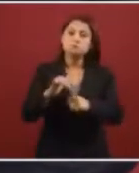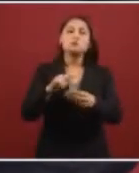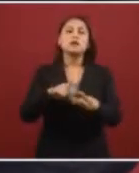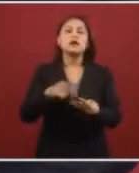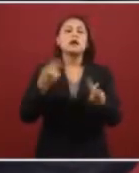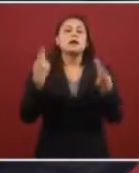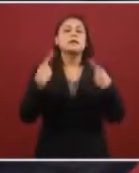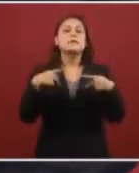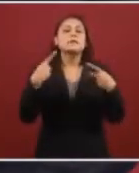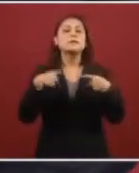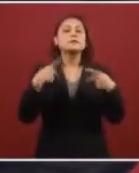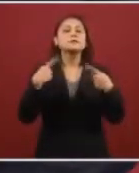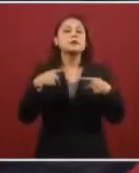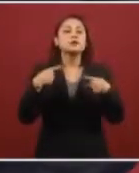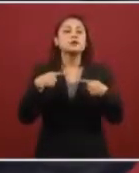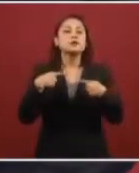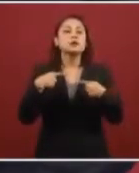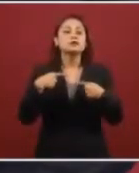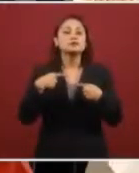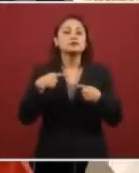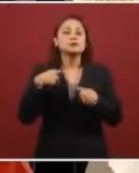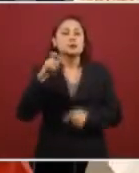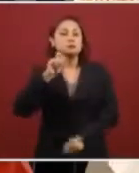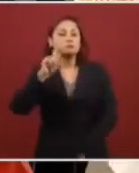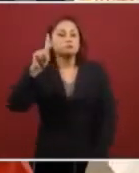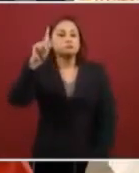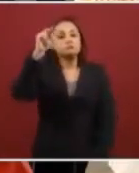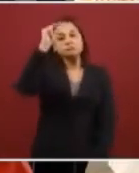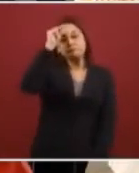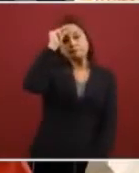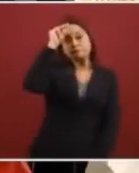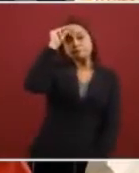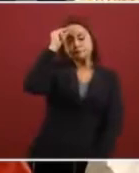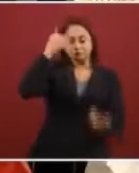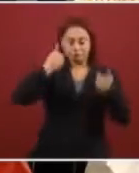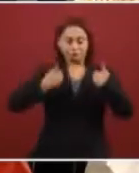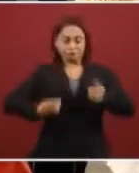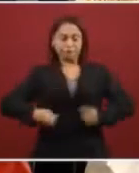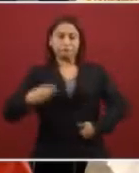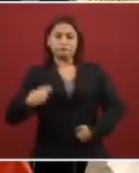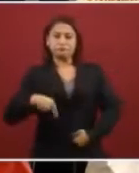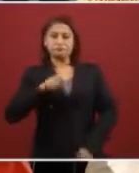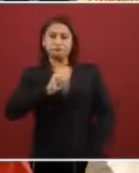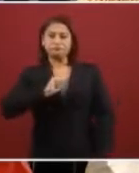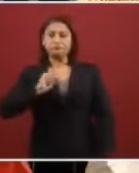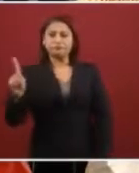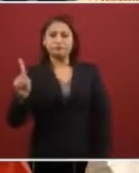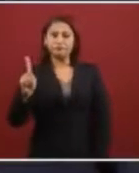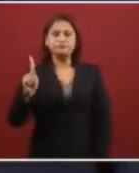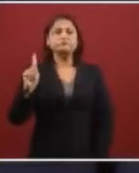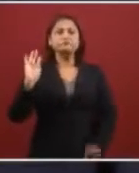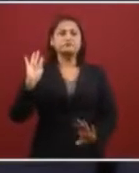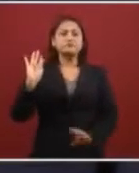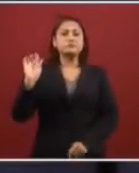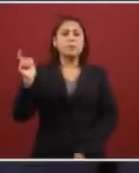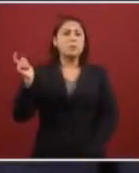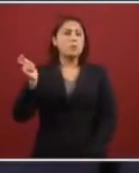And there they go. Los intelectuales, de the intellectuals renombre, by name. Con gastos pagados.